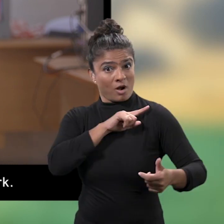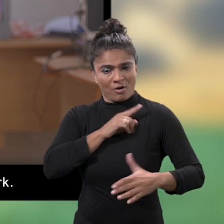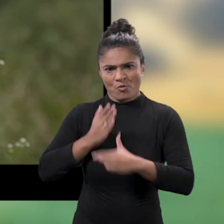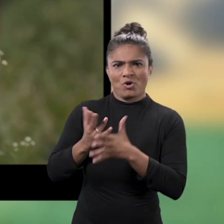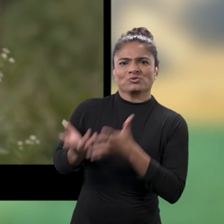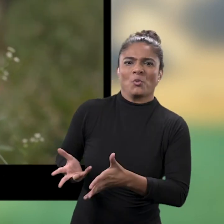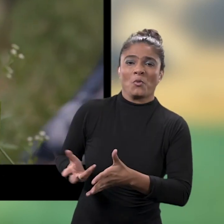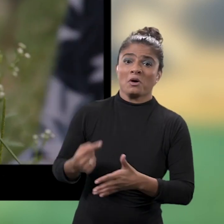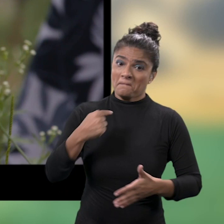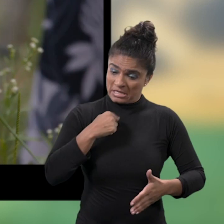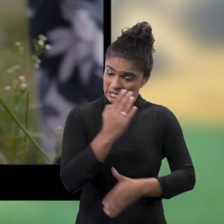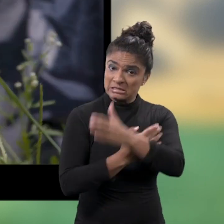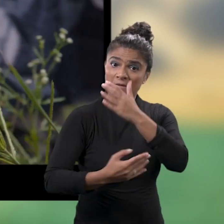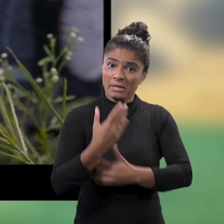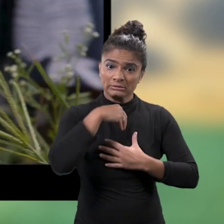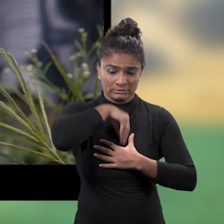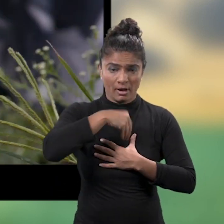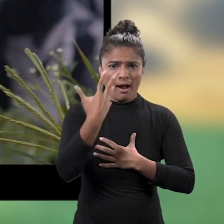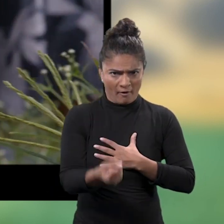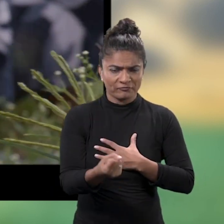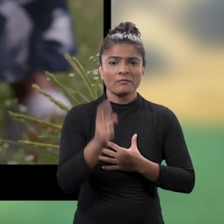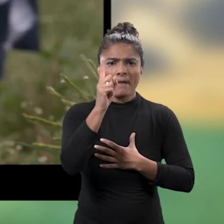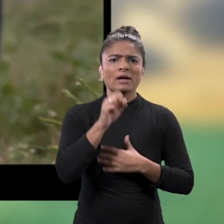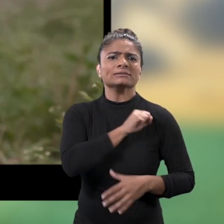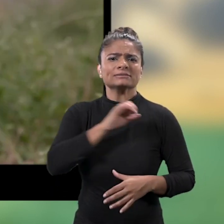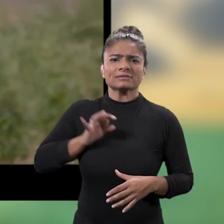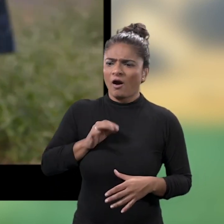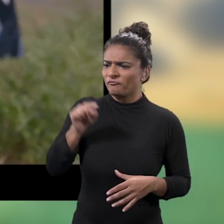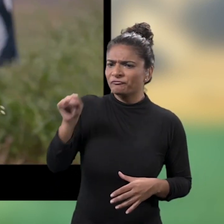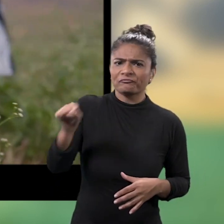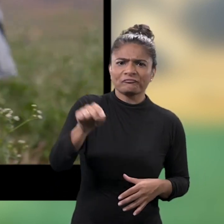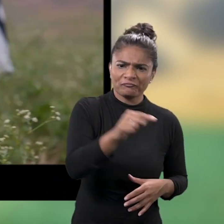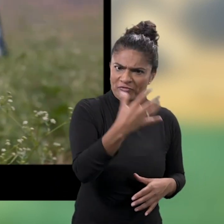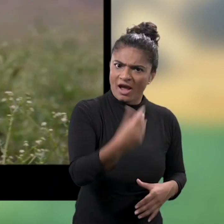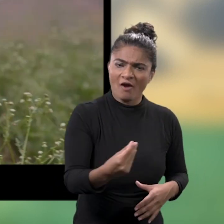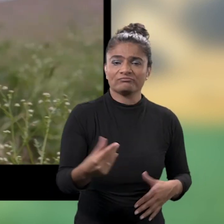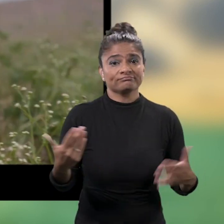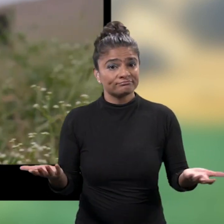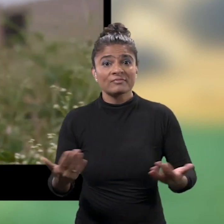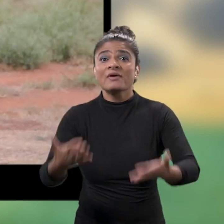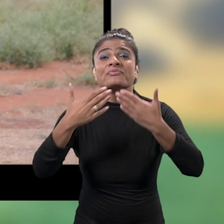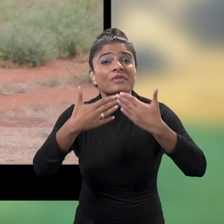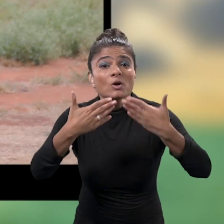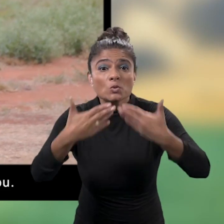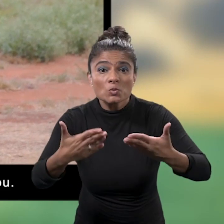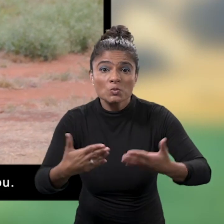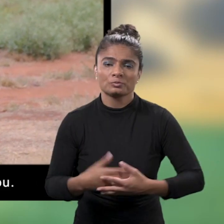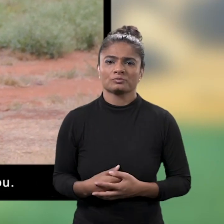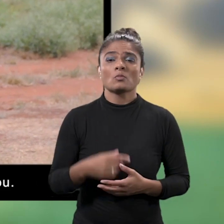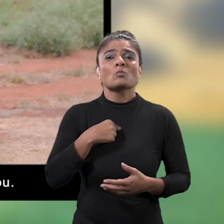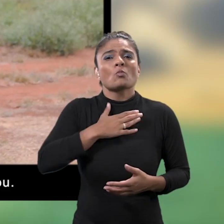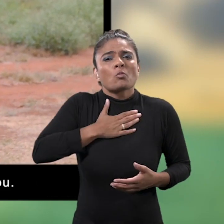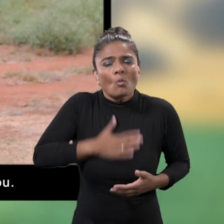ngembereko yethu, ngidisable nje mara nginabantu ukuthi bayabereka. So ngiyathokoza.